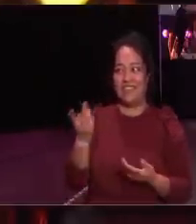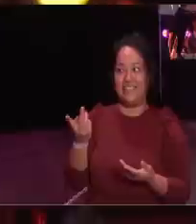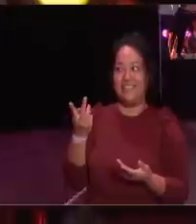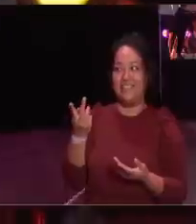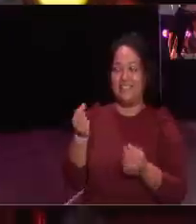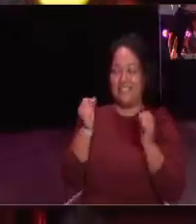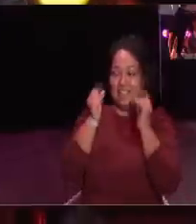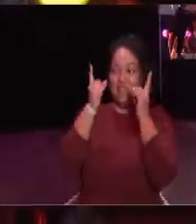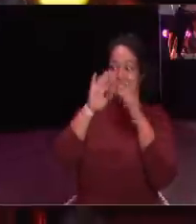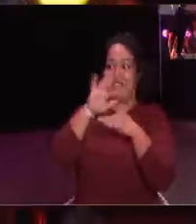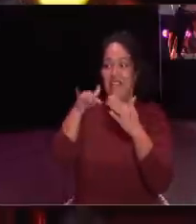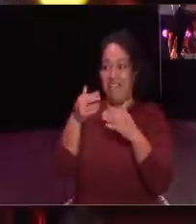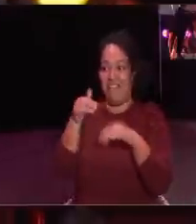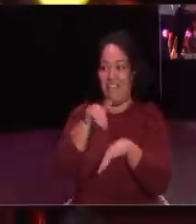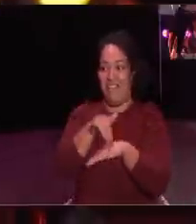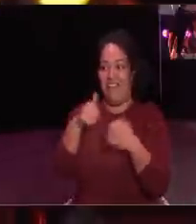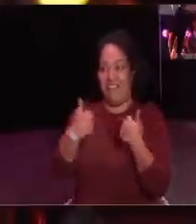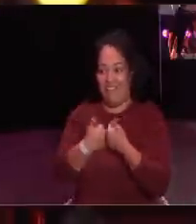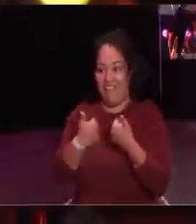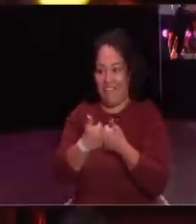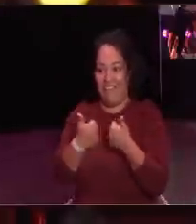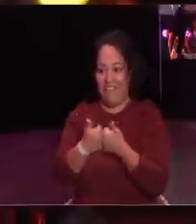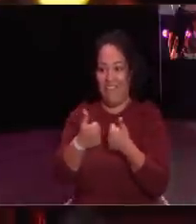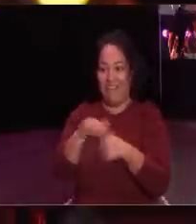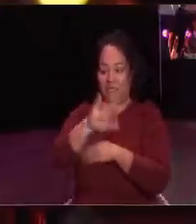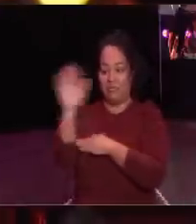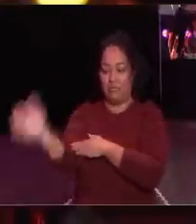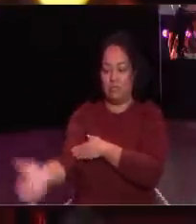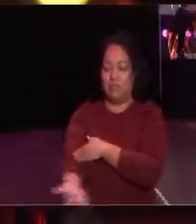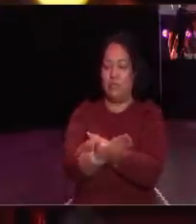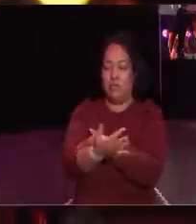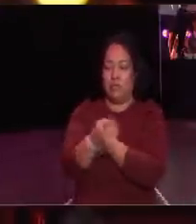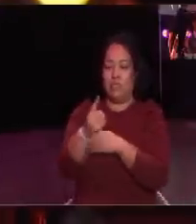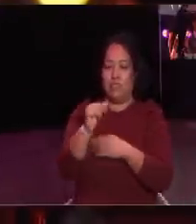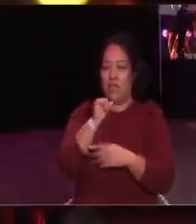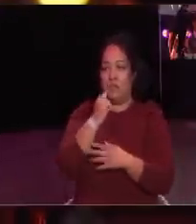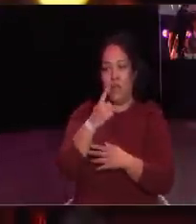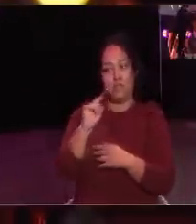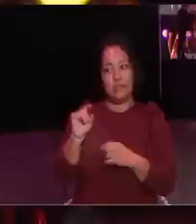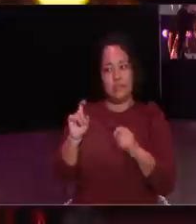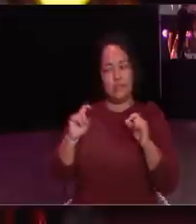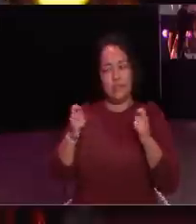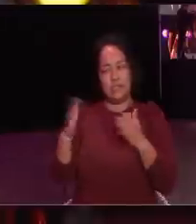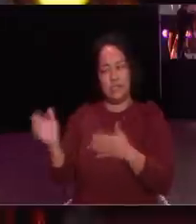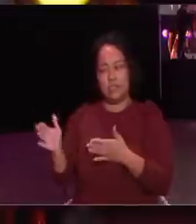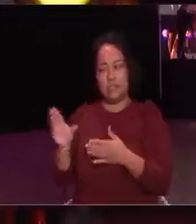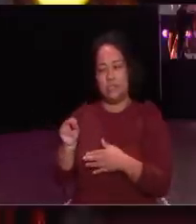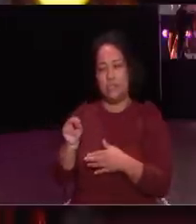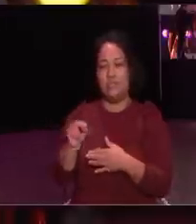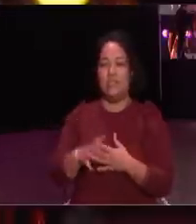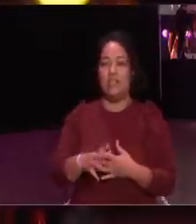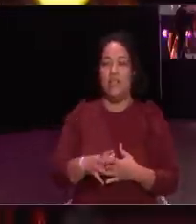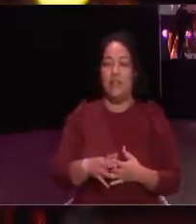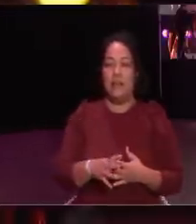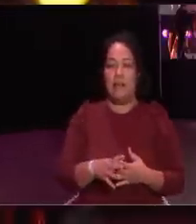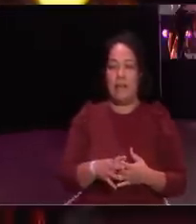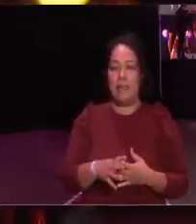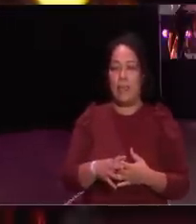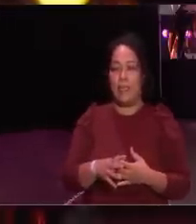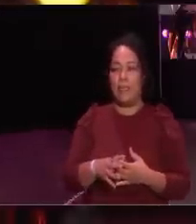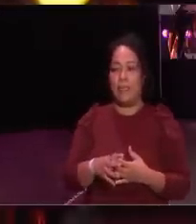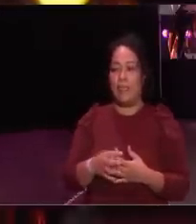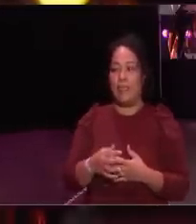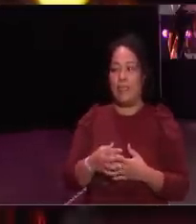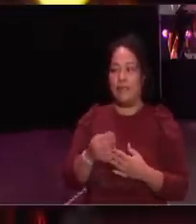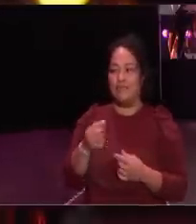all night gaming. No quiero decir que son pecadores. I'm not saying they're sinners. Sencillamente estoy diciendo que la pasión, I